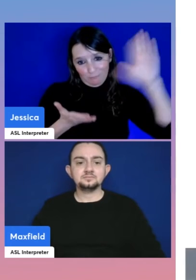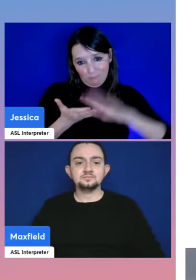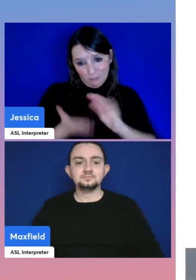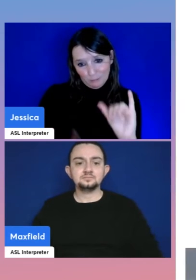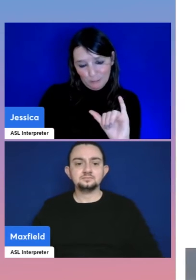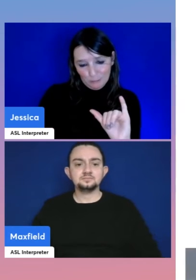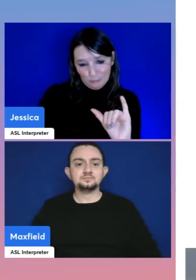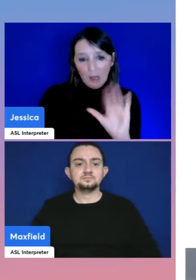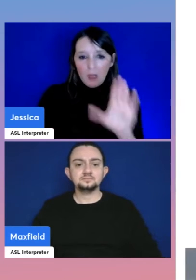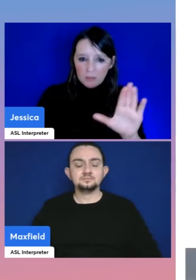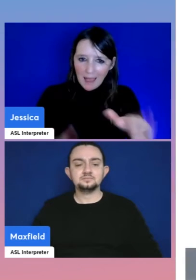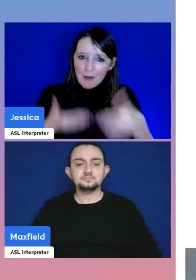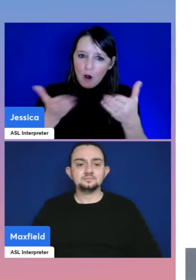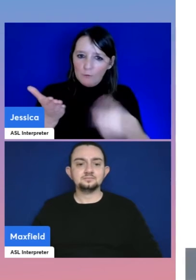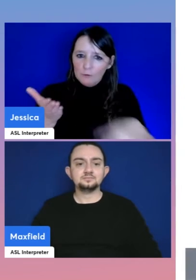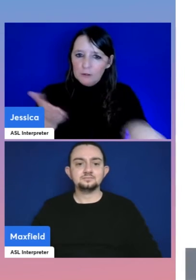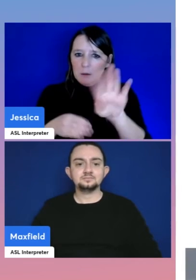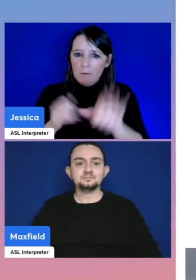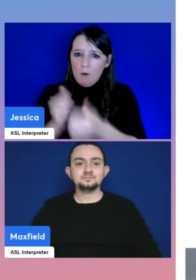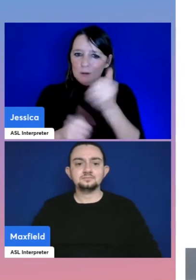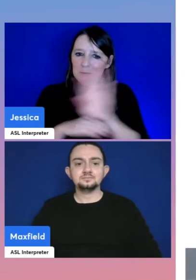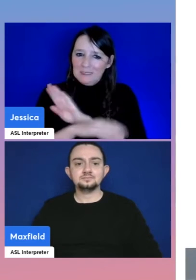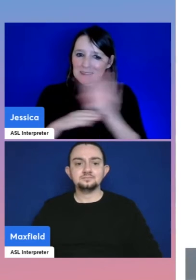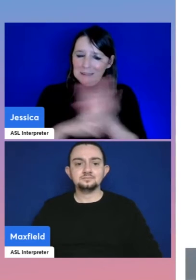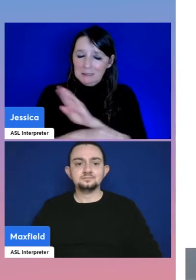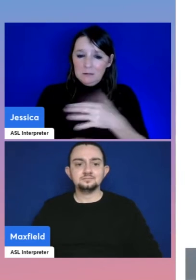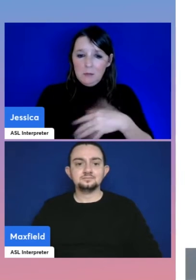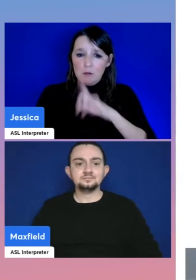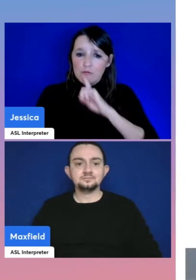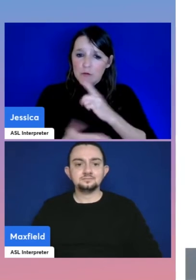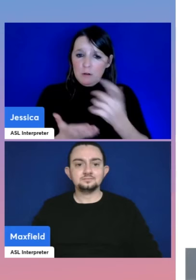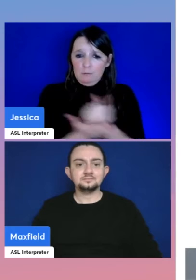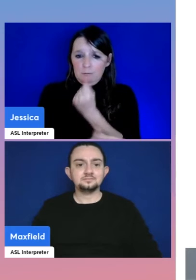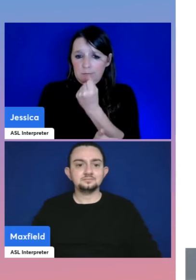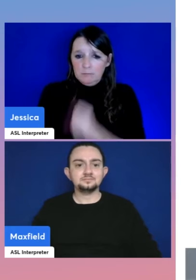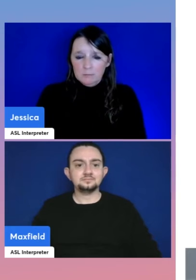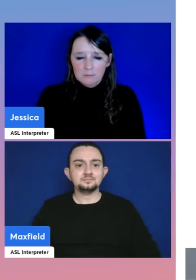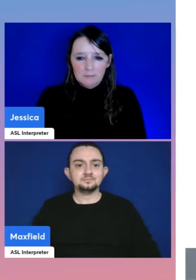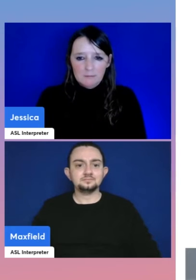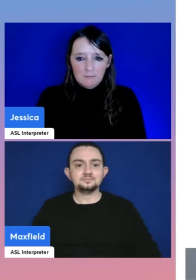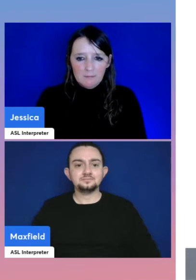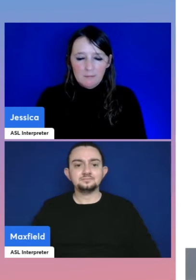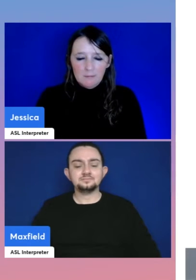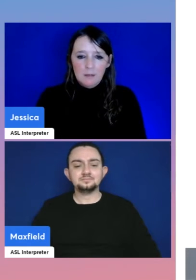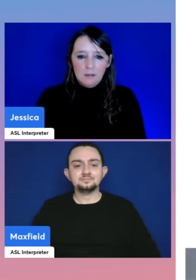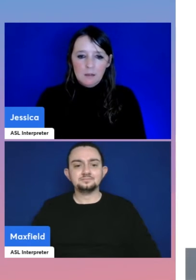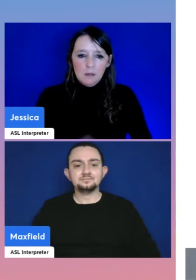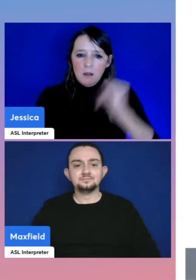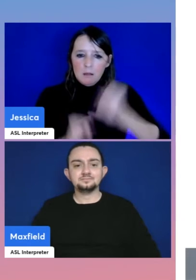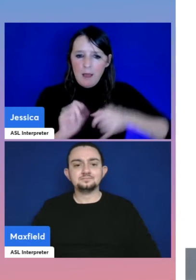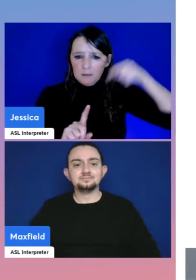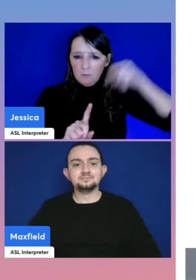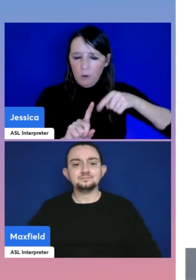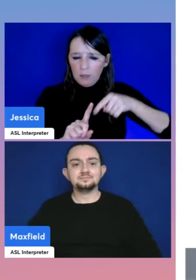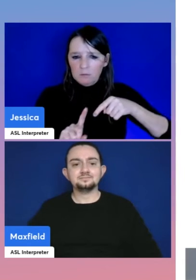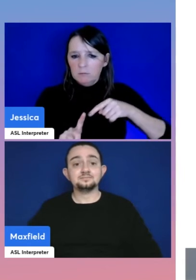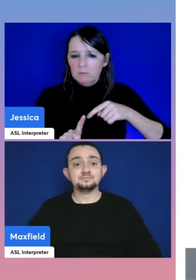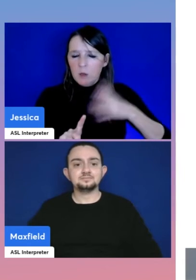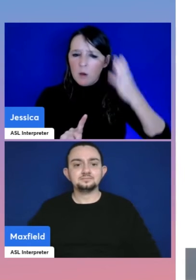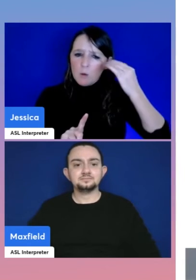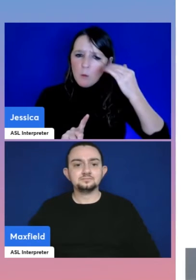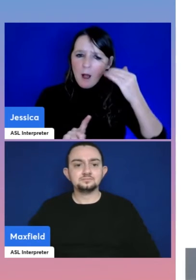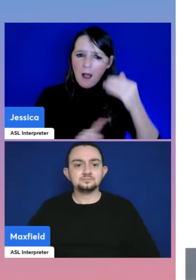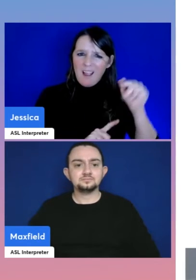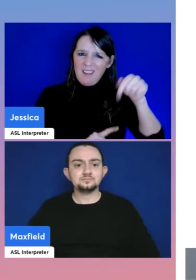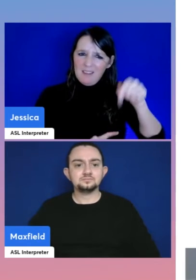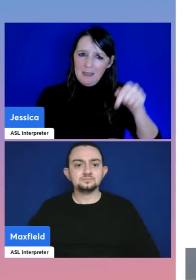significant vulnerability in security systems. Lastly, An important advantage of using the